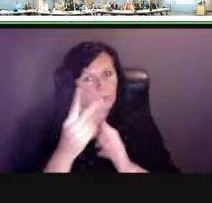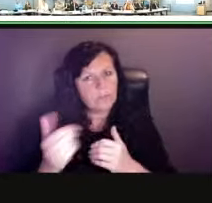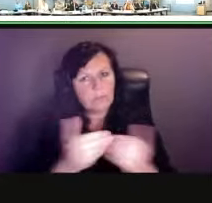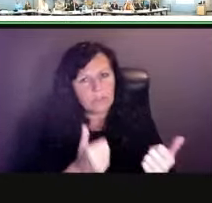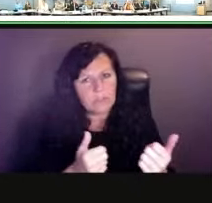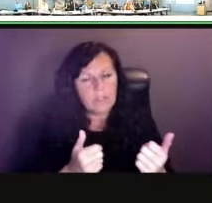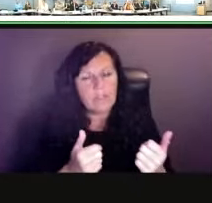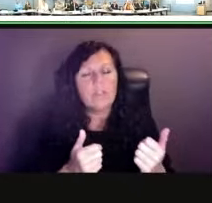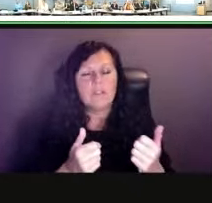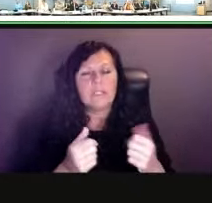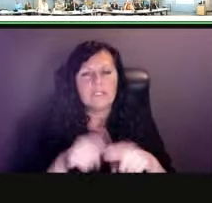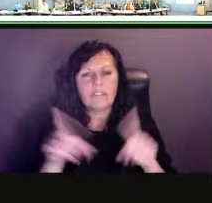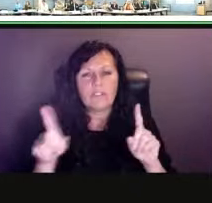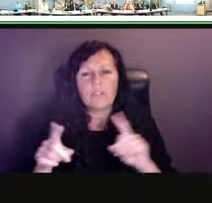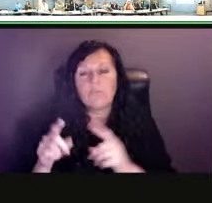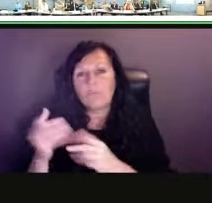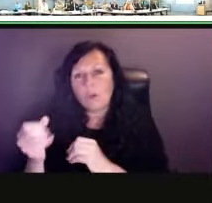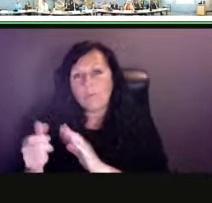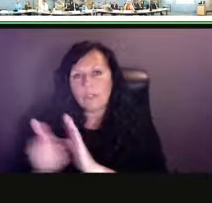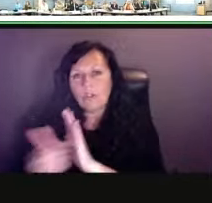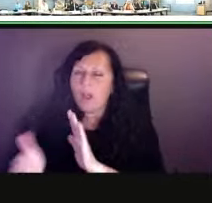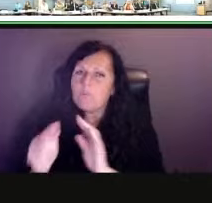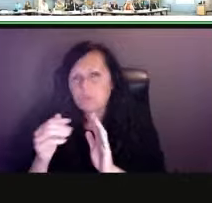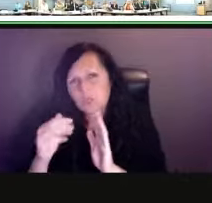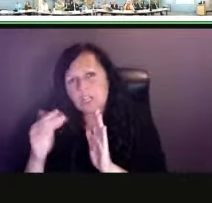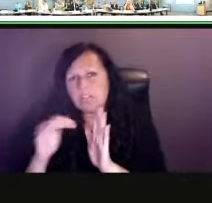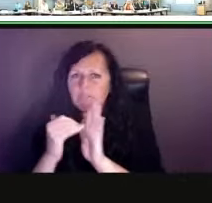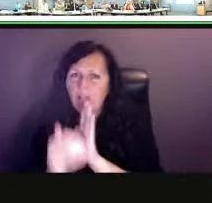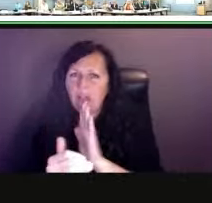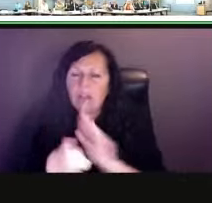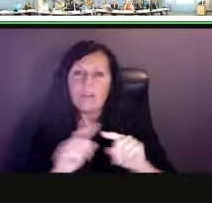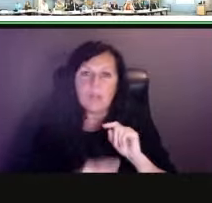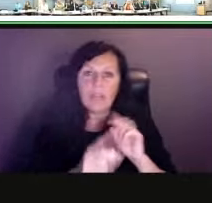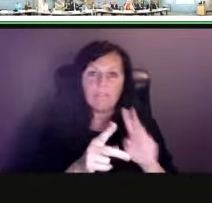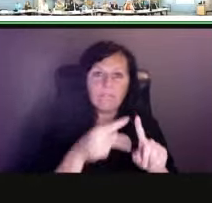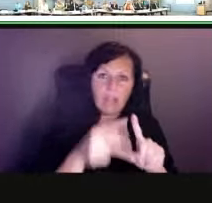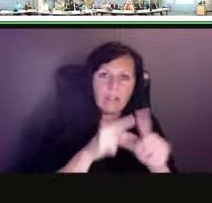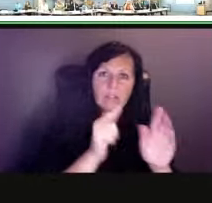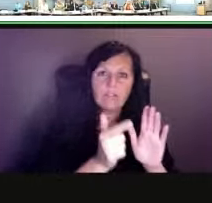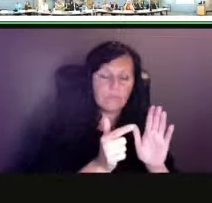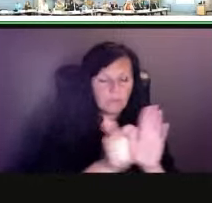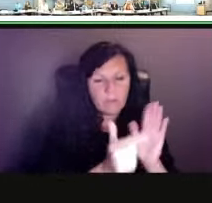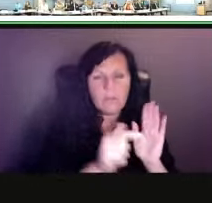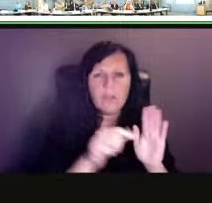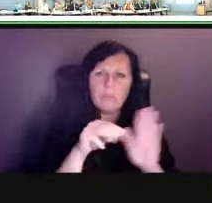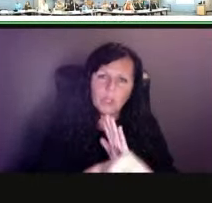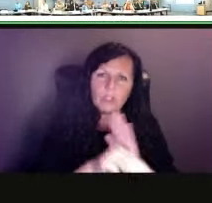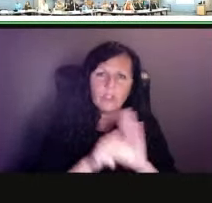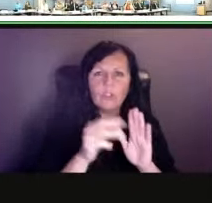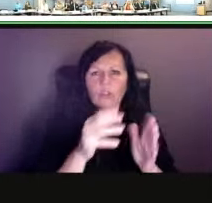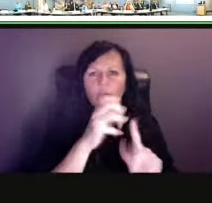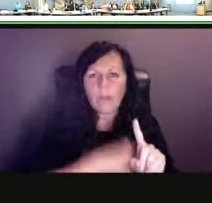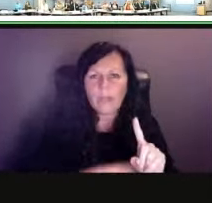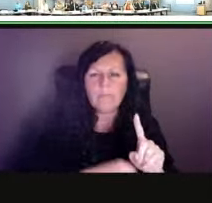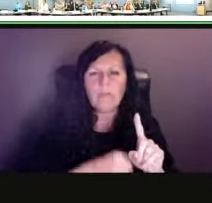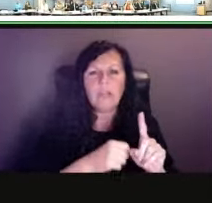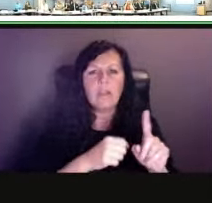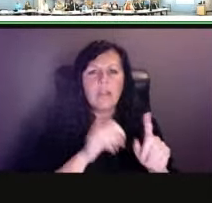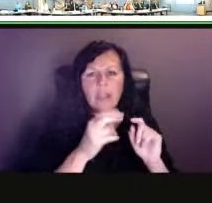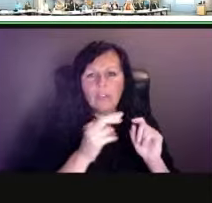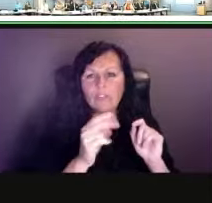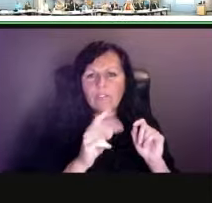looks relatively flat also, but when you pull out violent crime, murders, rapes, aggravated assaults, armed